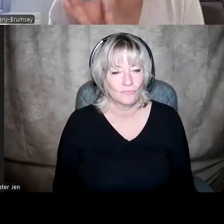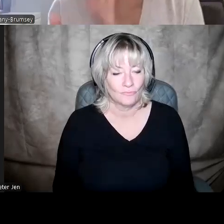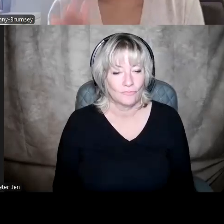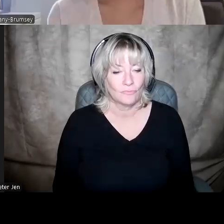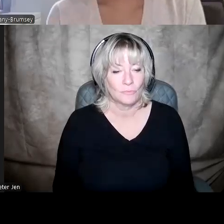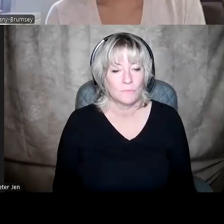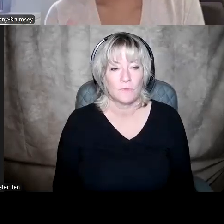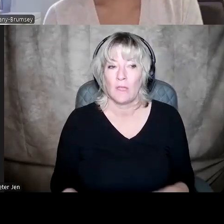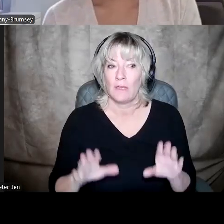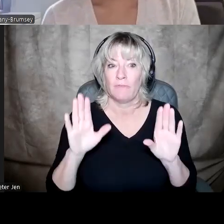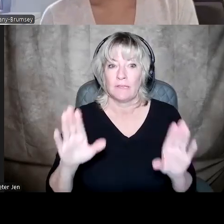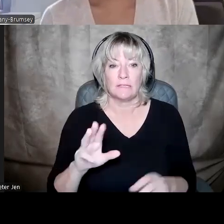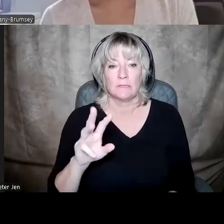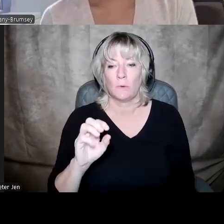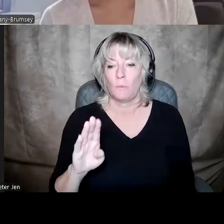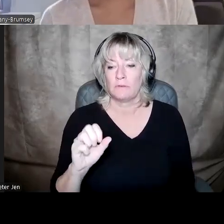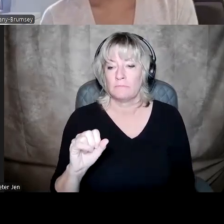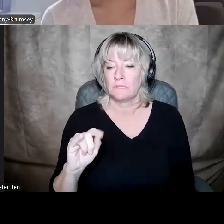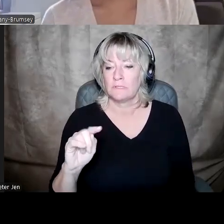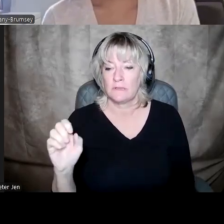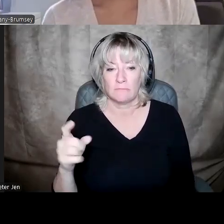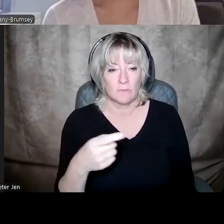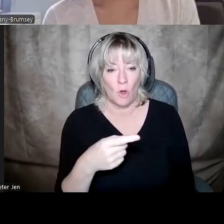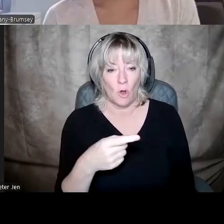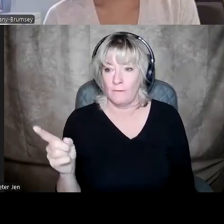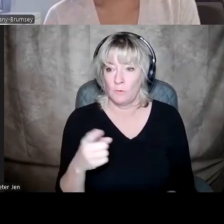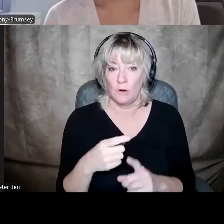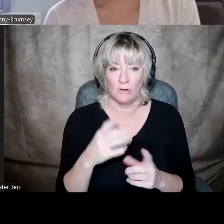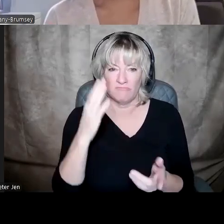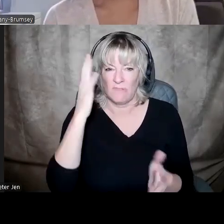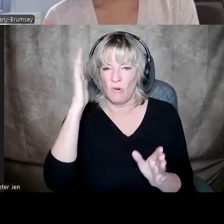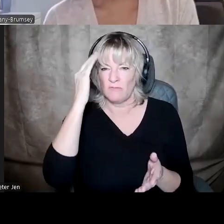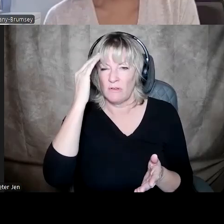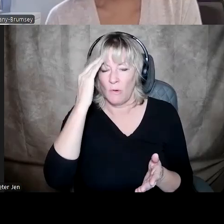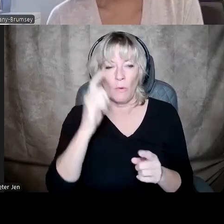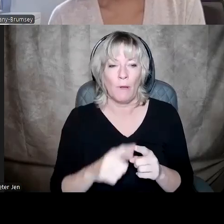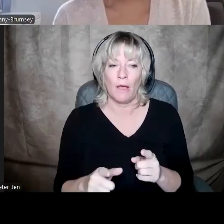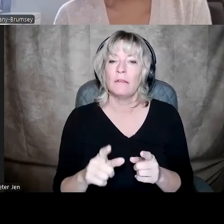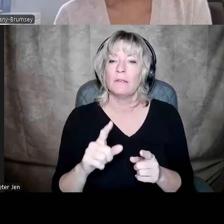This is a fantastic website. All of you are presumably familiar with this, but just as a good reminder, when you go to